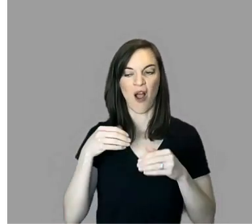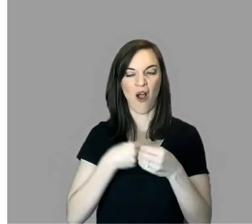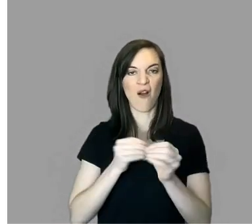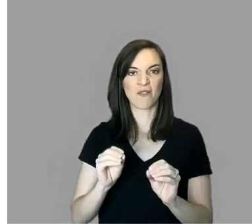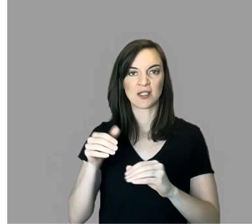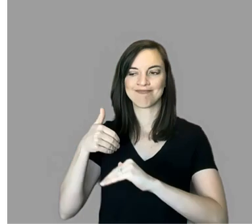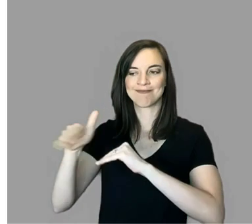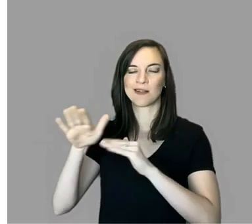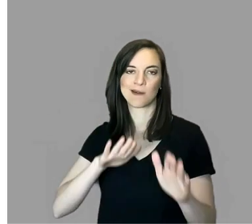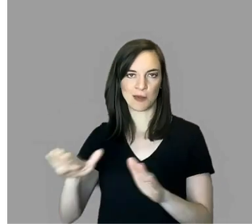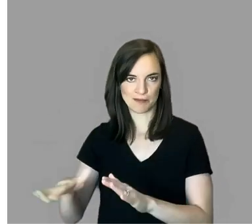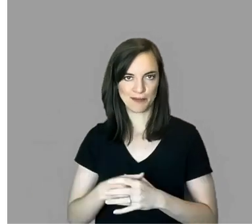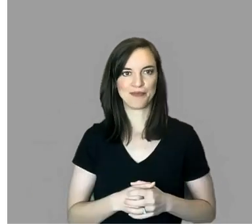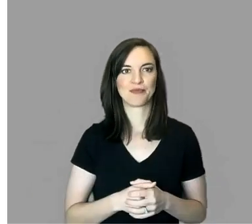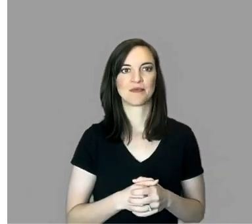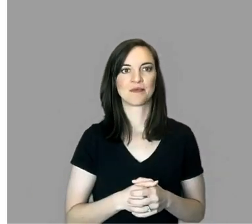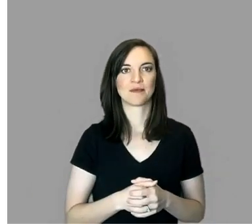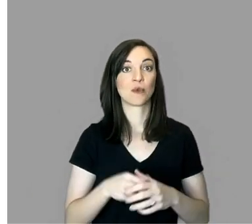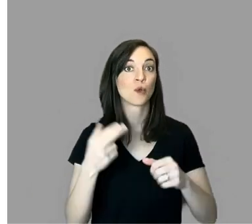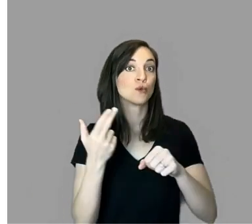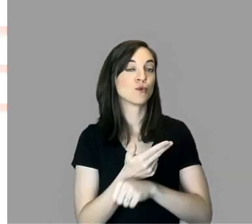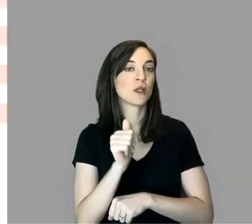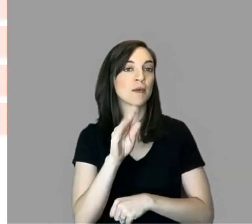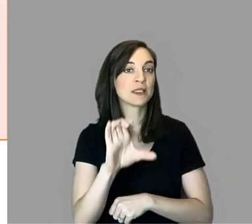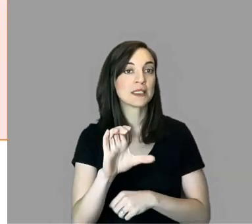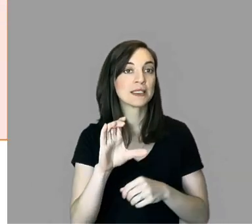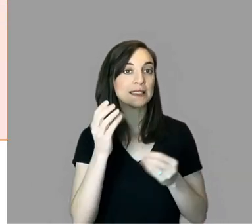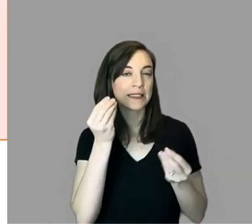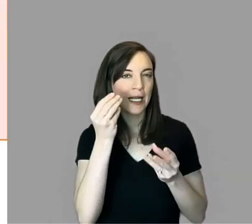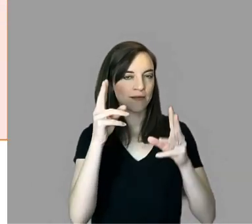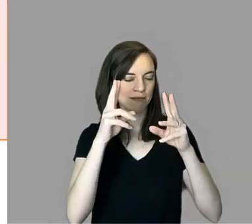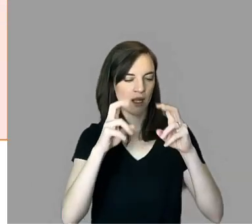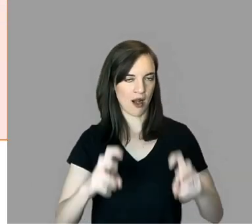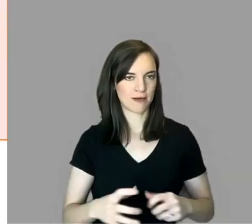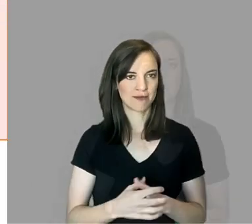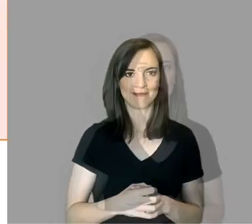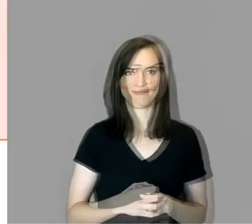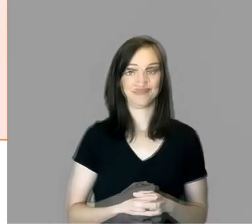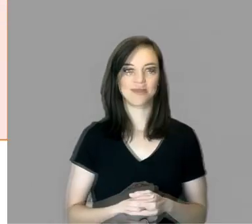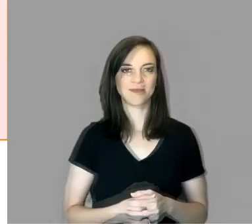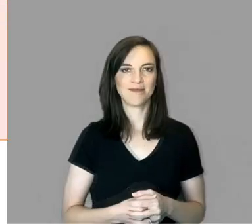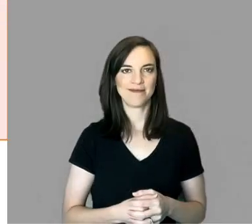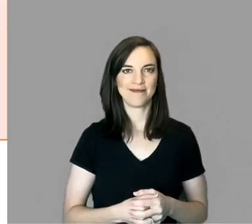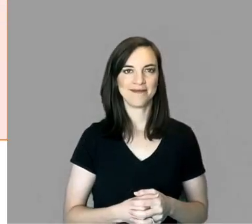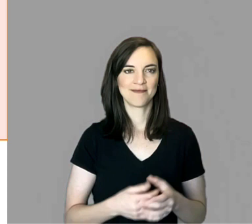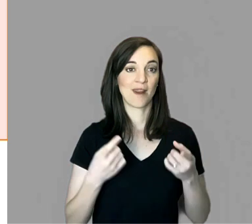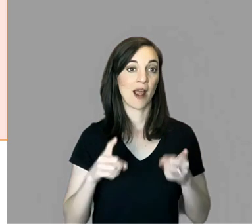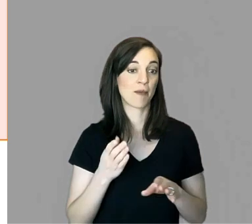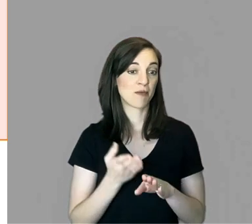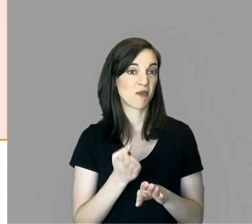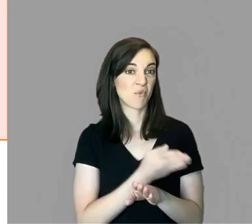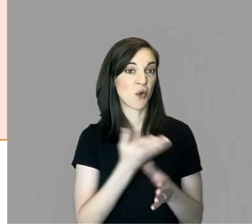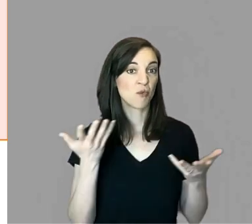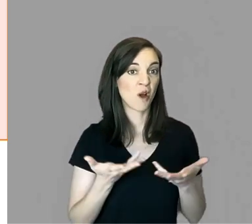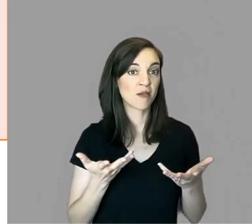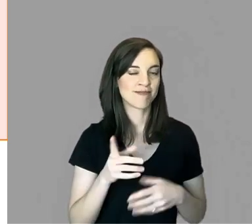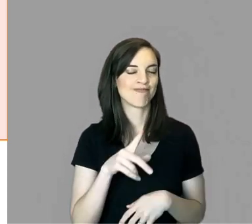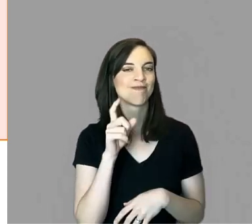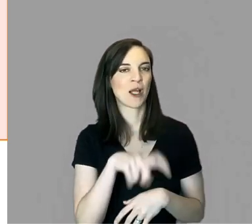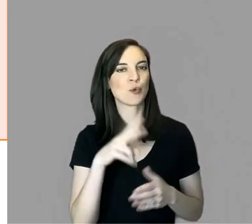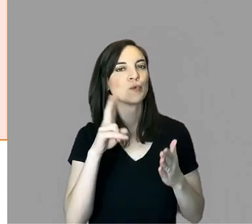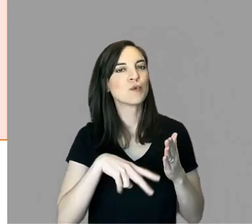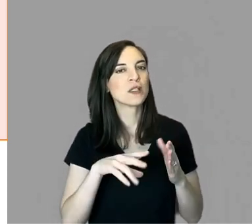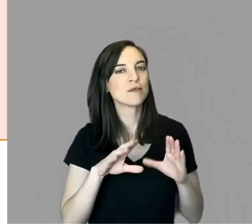Using the ABC data, let's break this down. The antecedent is she is asked to read in a small group or given an independent